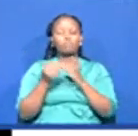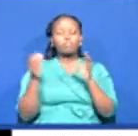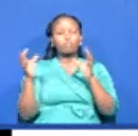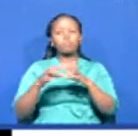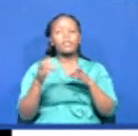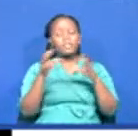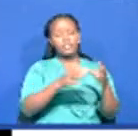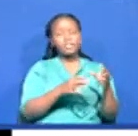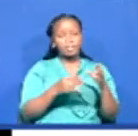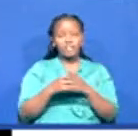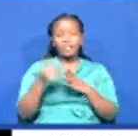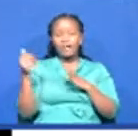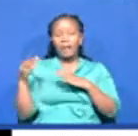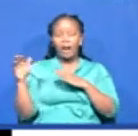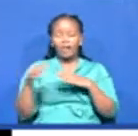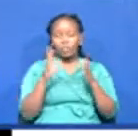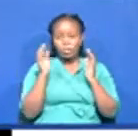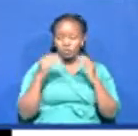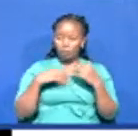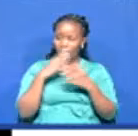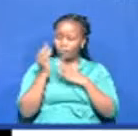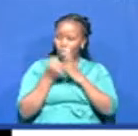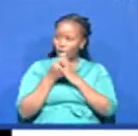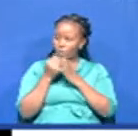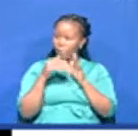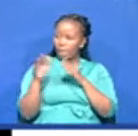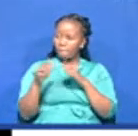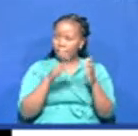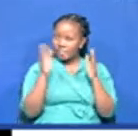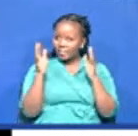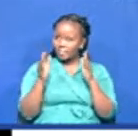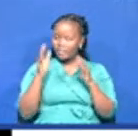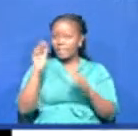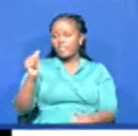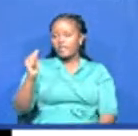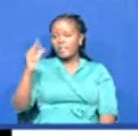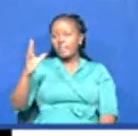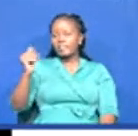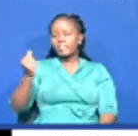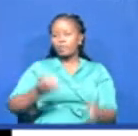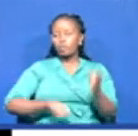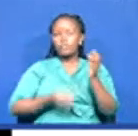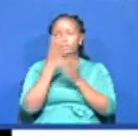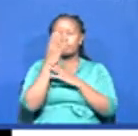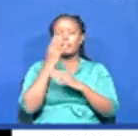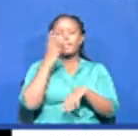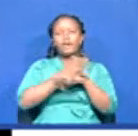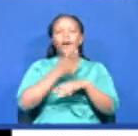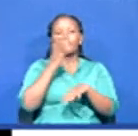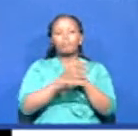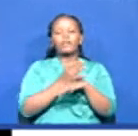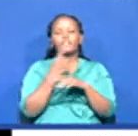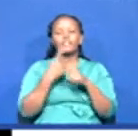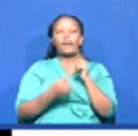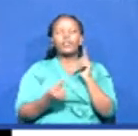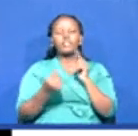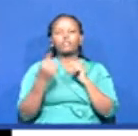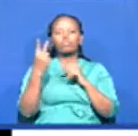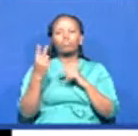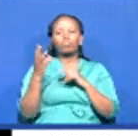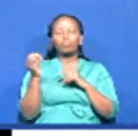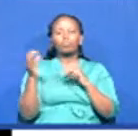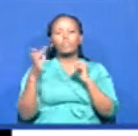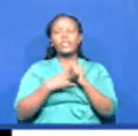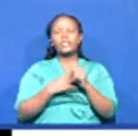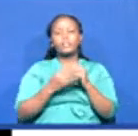fight and combat this measure. And as you know, the ACA was established by the Anti-Counterfeit Act in 2008 to combat this using a